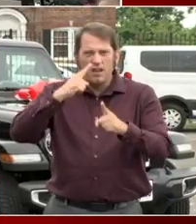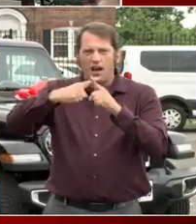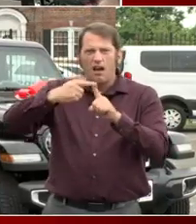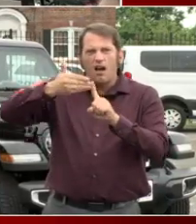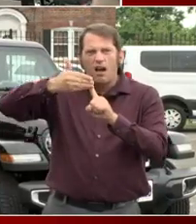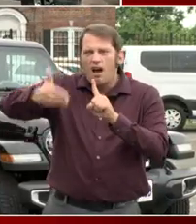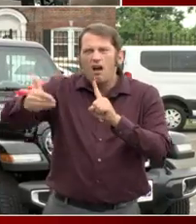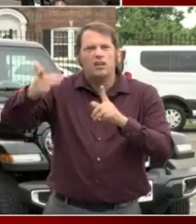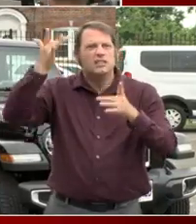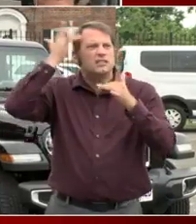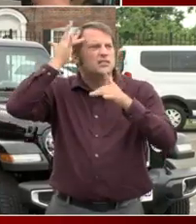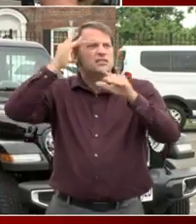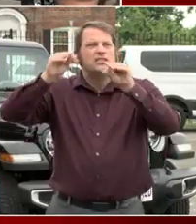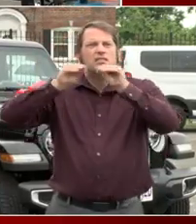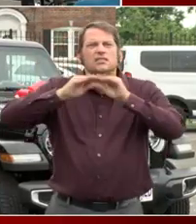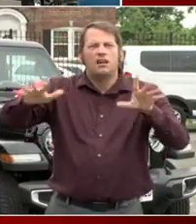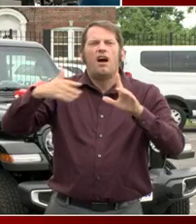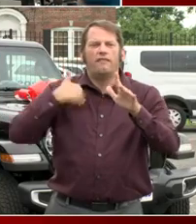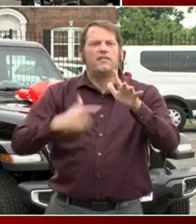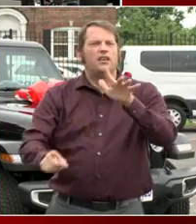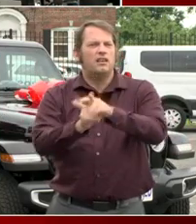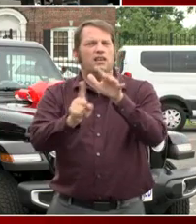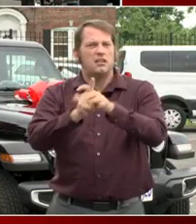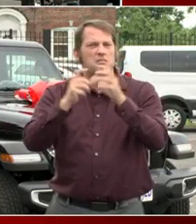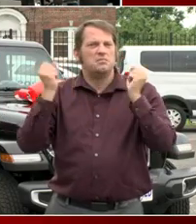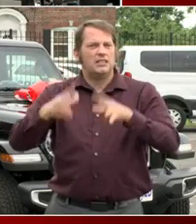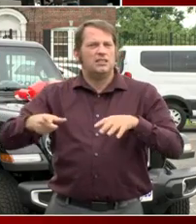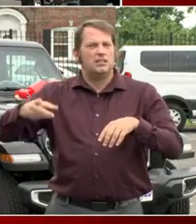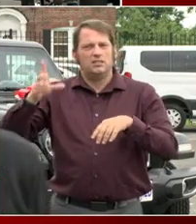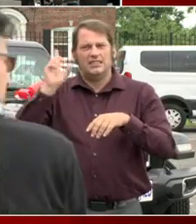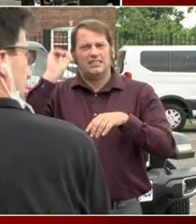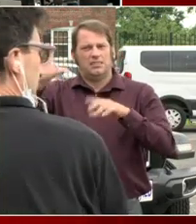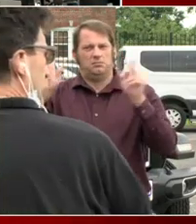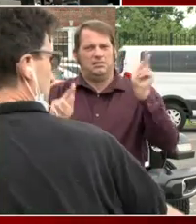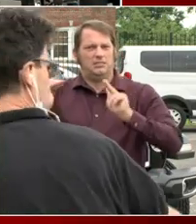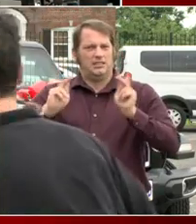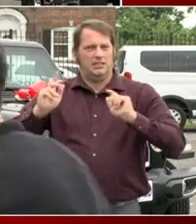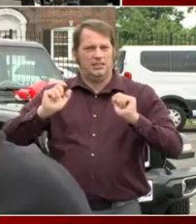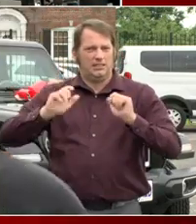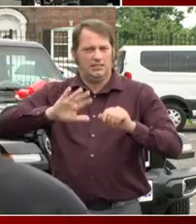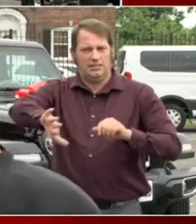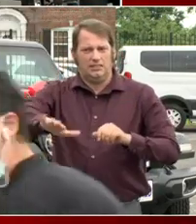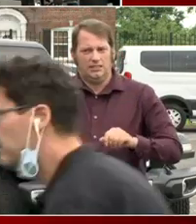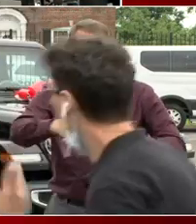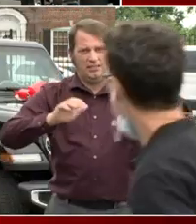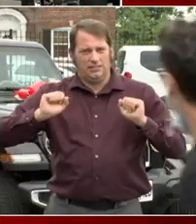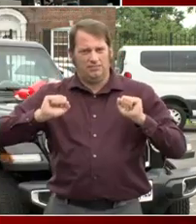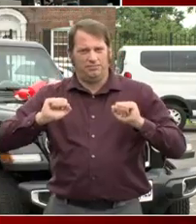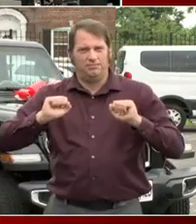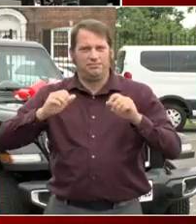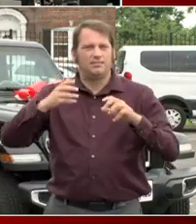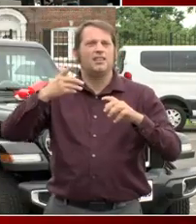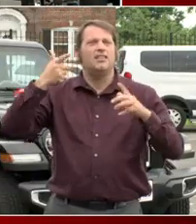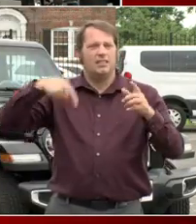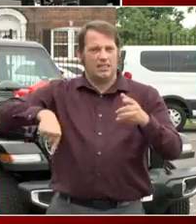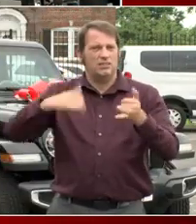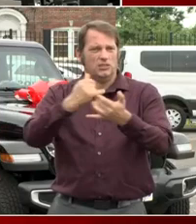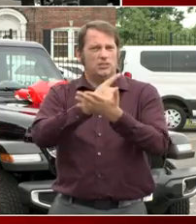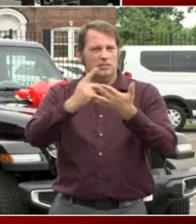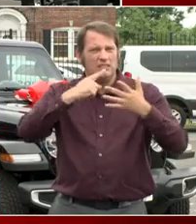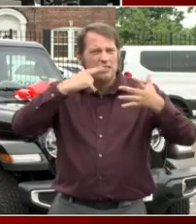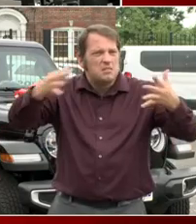kept thousands of Washingtonians alive. This week, we hit an important milestone.